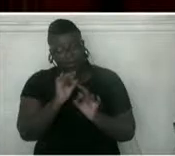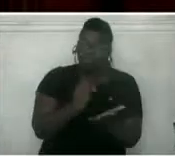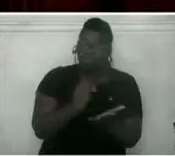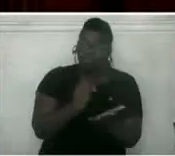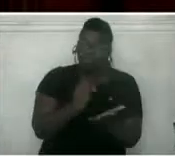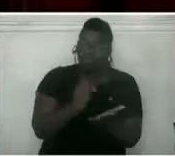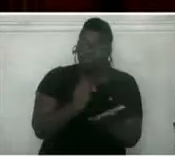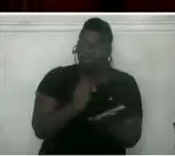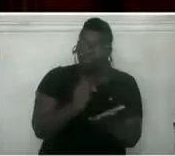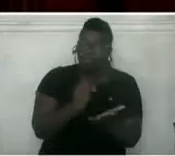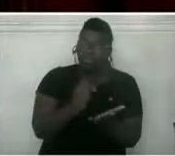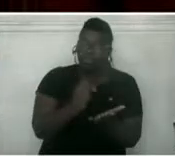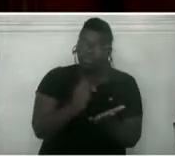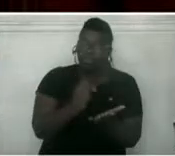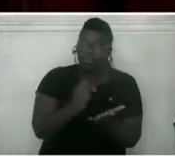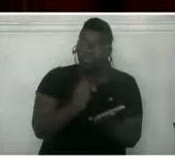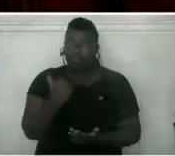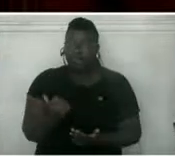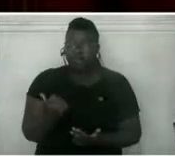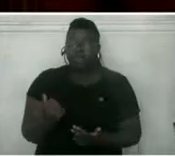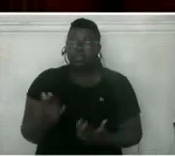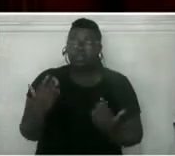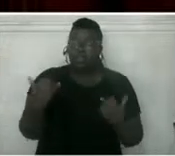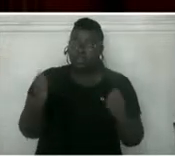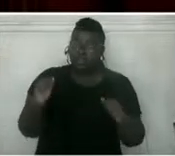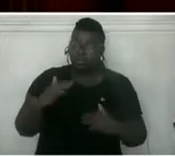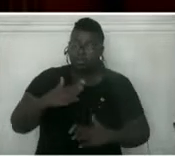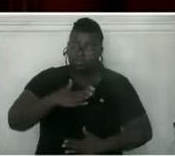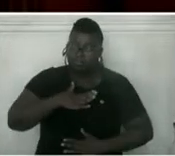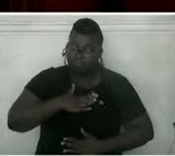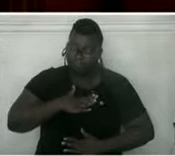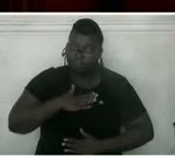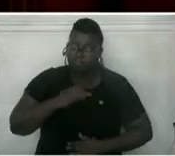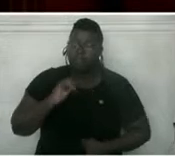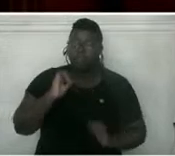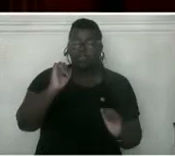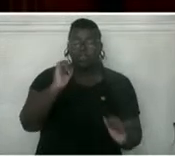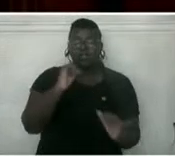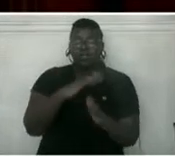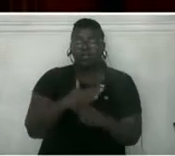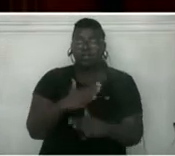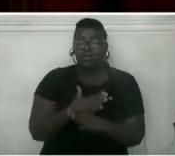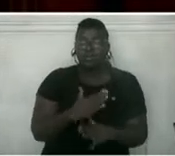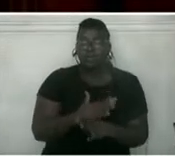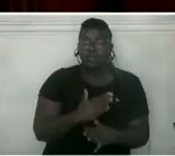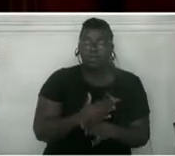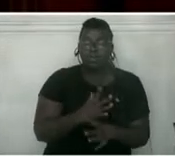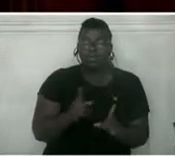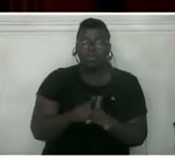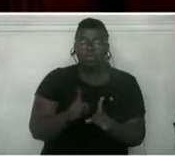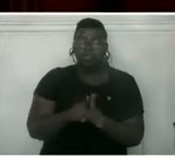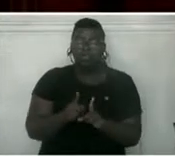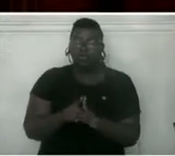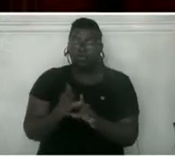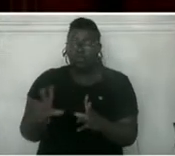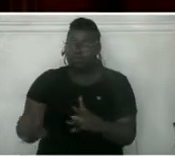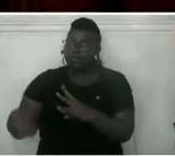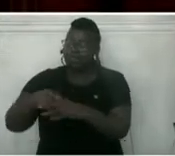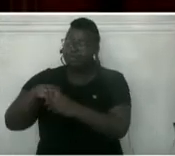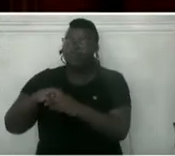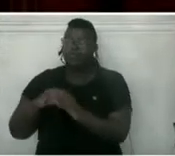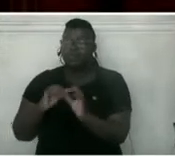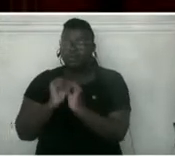workers, please know that we are grateful of your work and contribution so